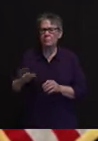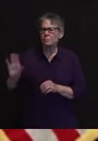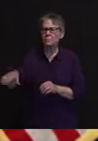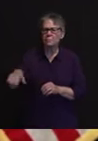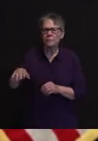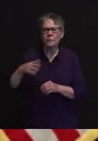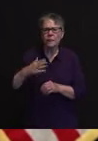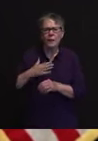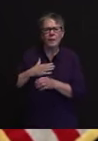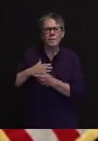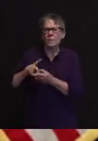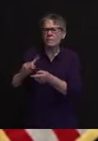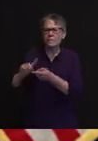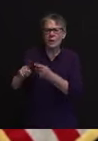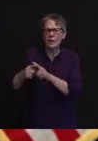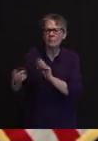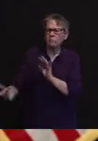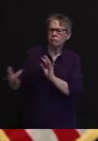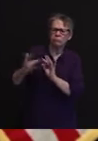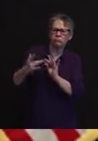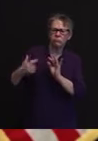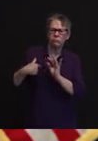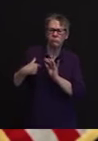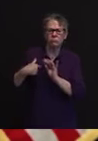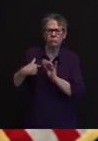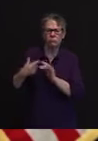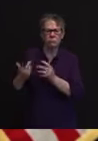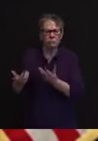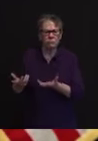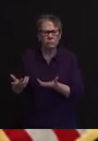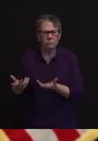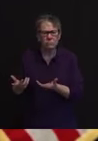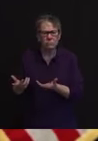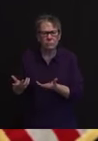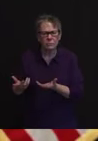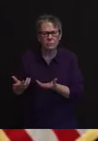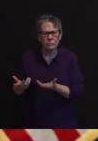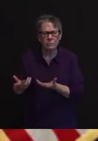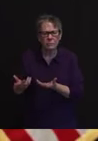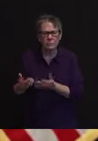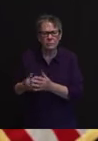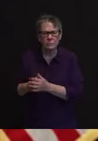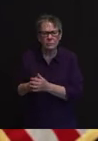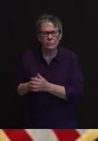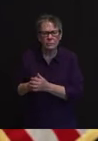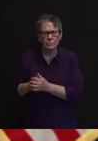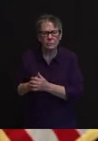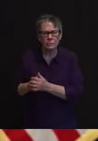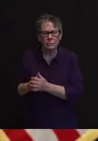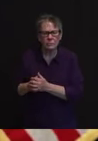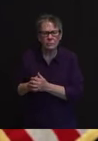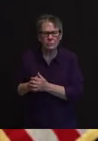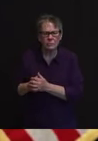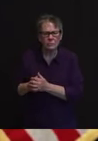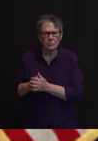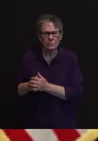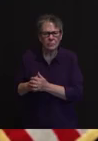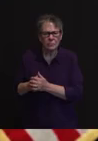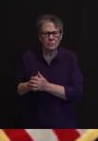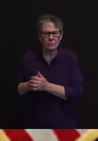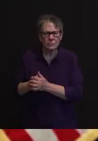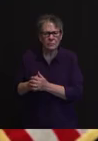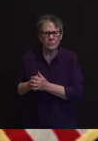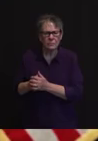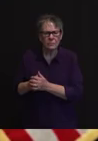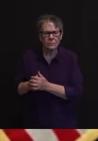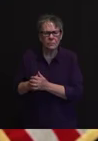then is that it's going to be the typical communities that are discriminated against are going to be the losers, and we will not